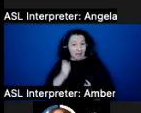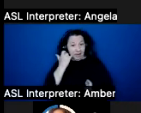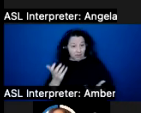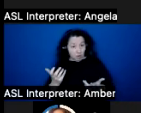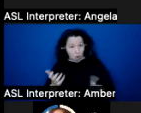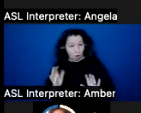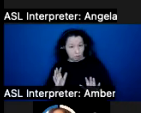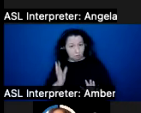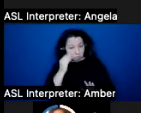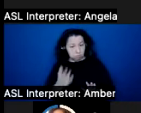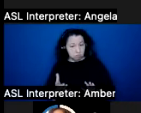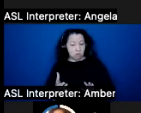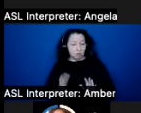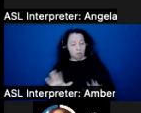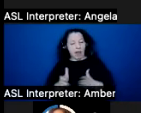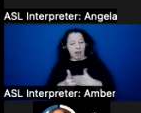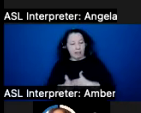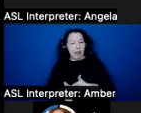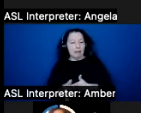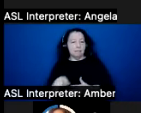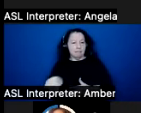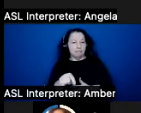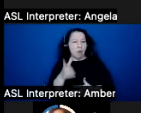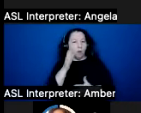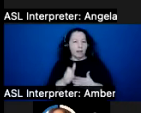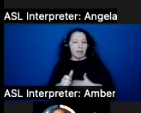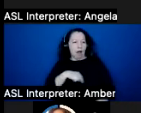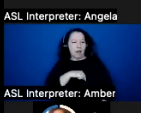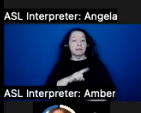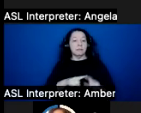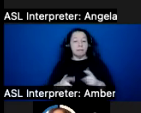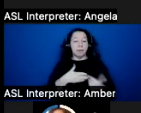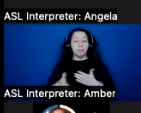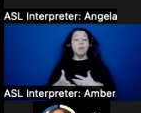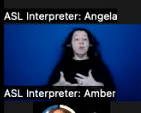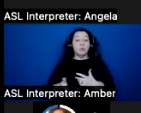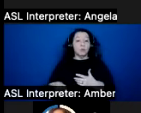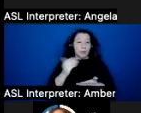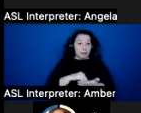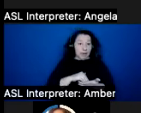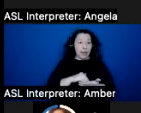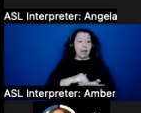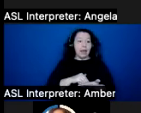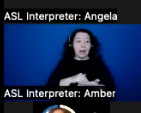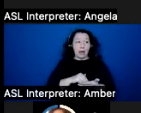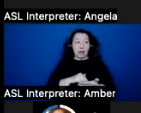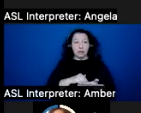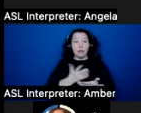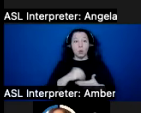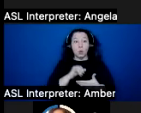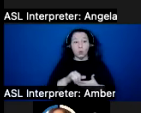course, letting them lead the way, to revisit that detail that may take something